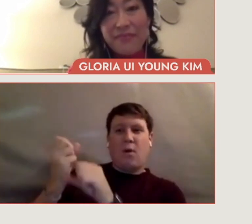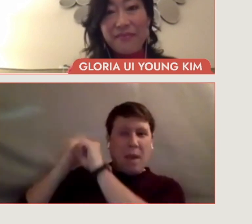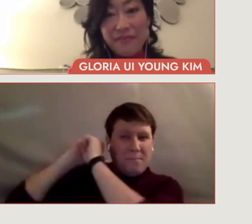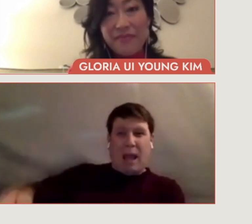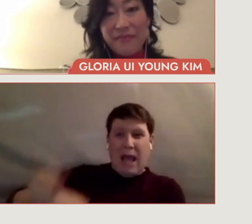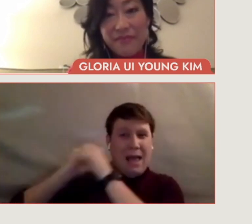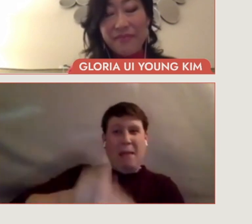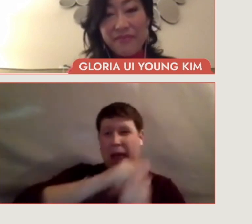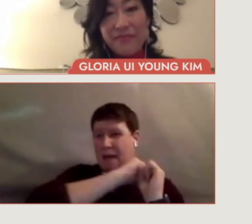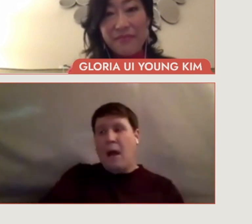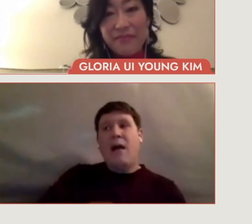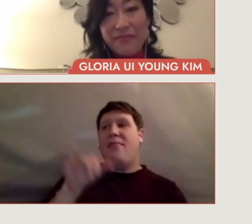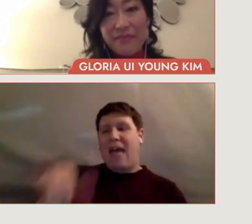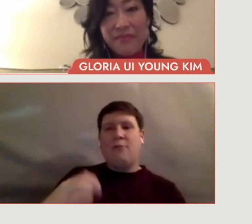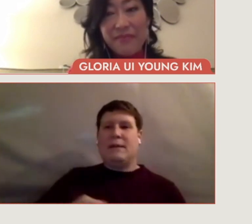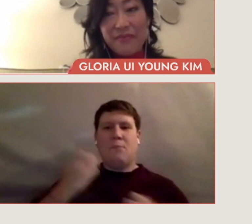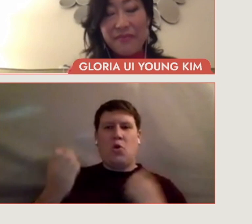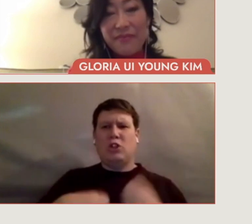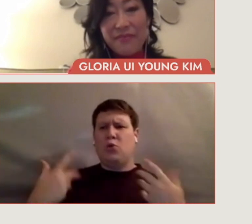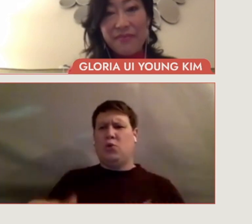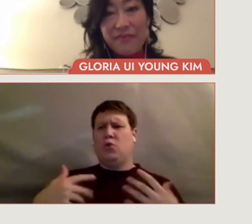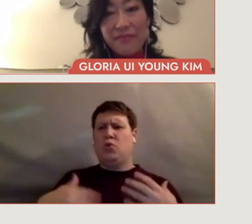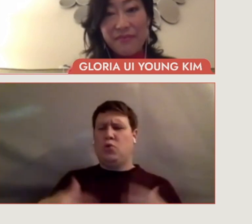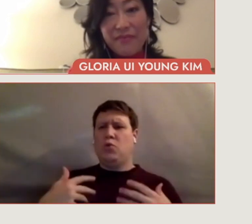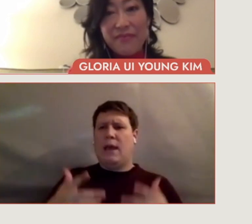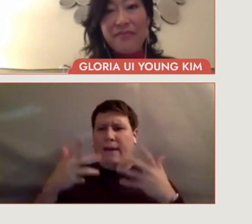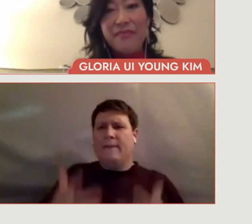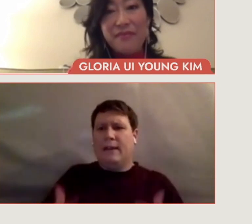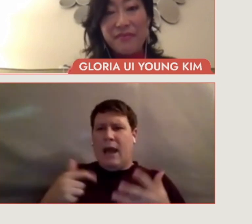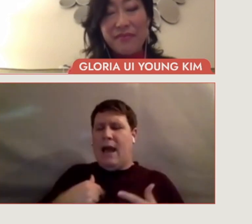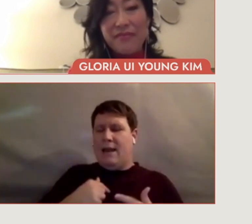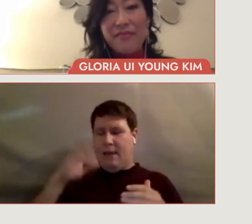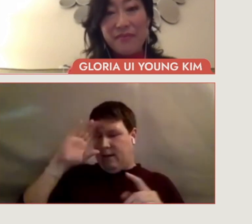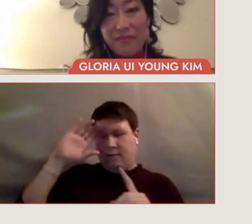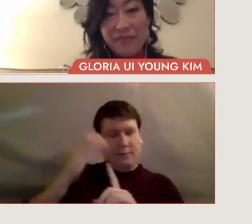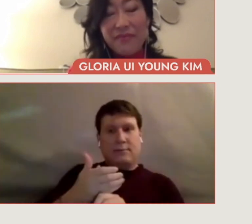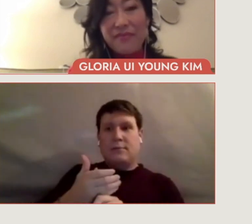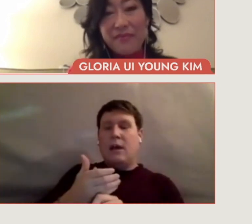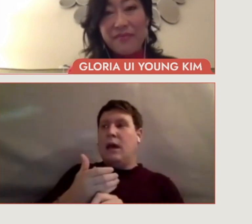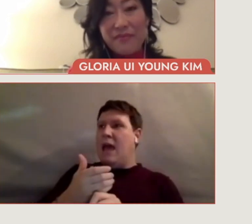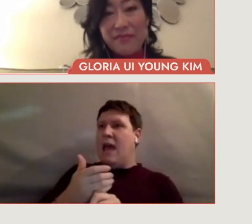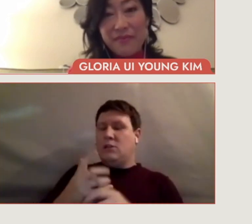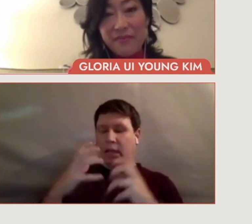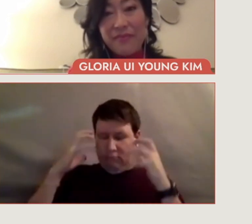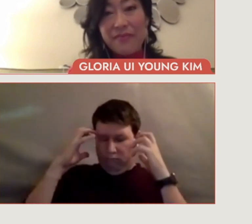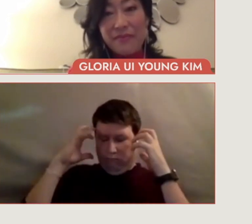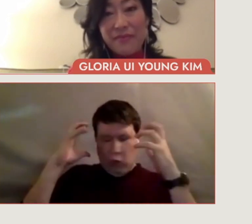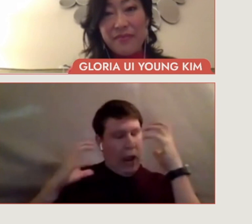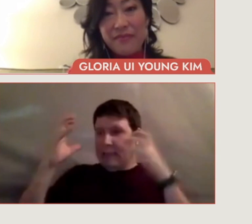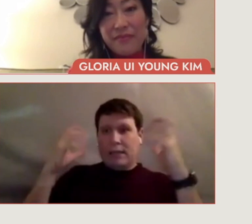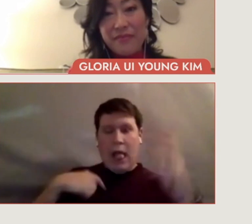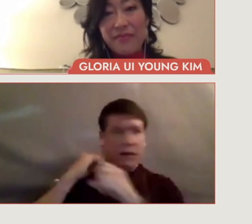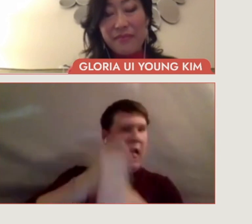for me. I had to really get into that zone where I'm just go crazy and just smash everything. But of course